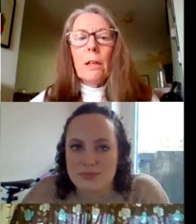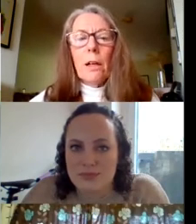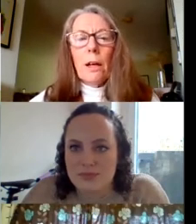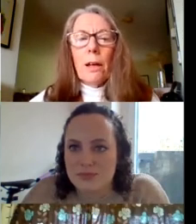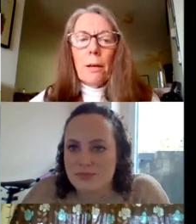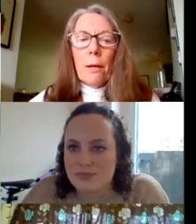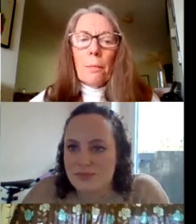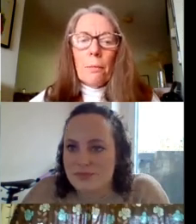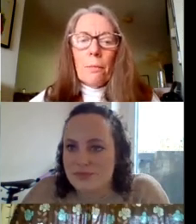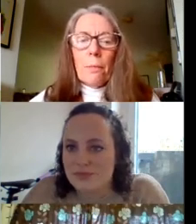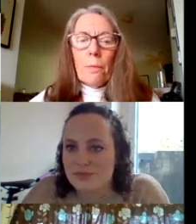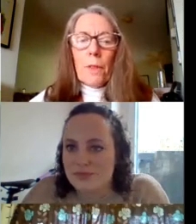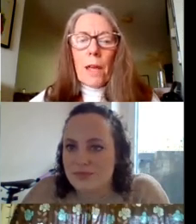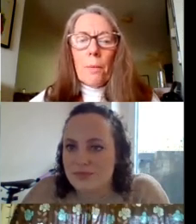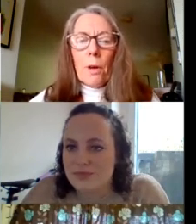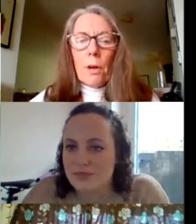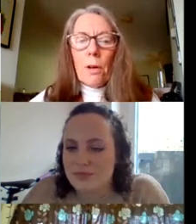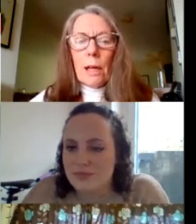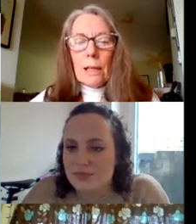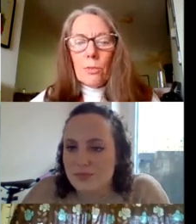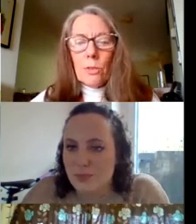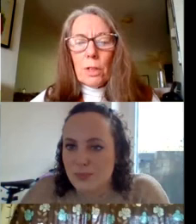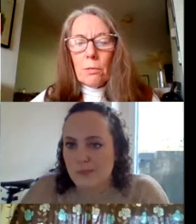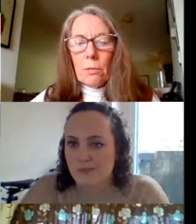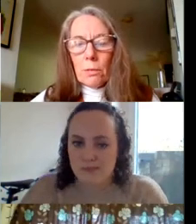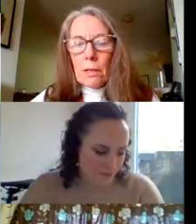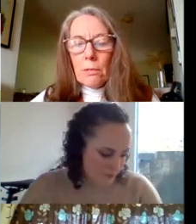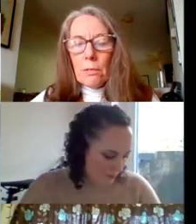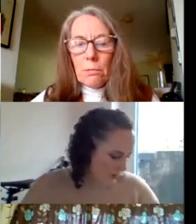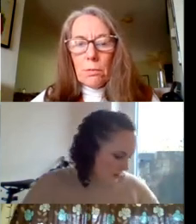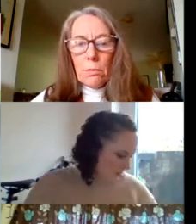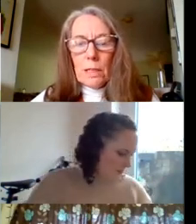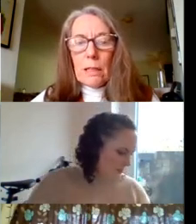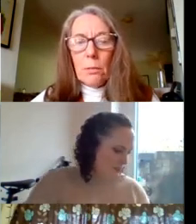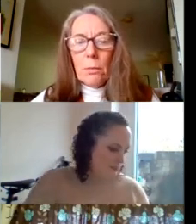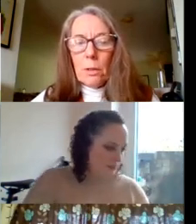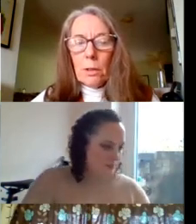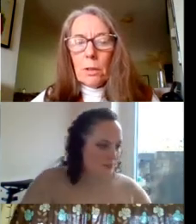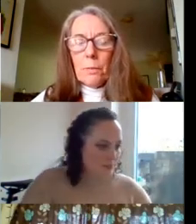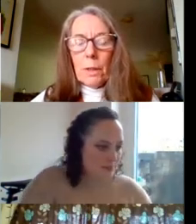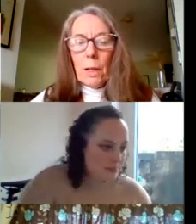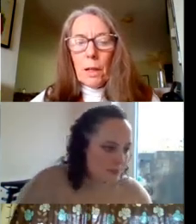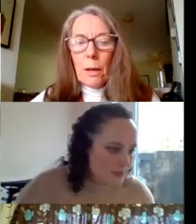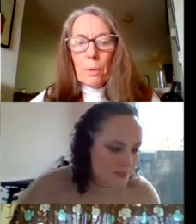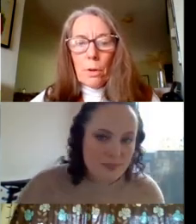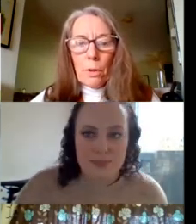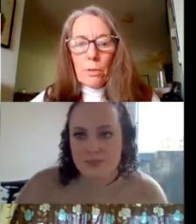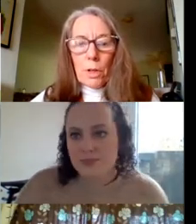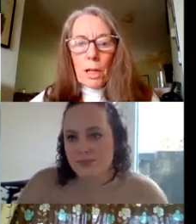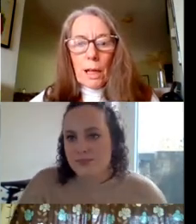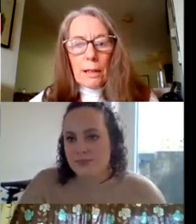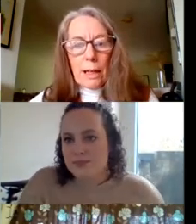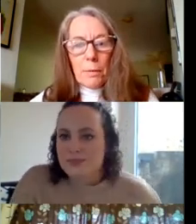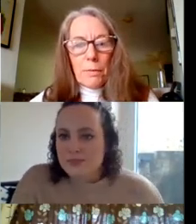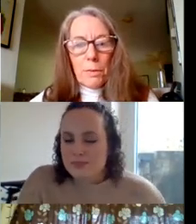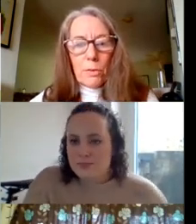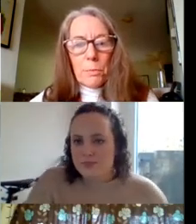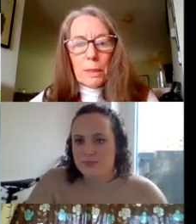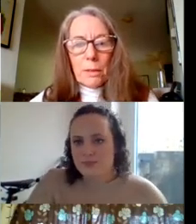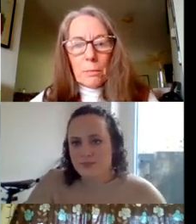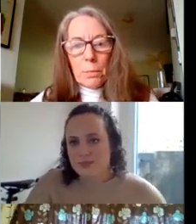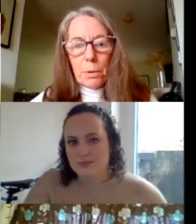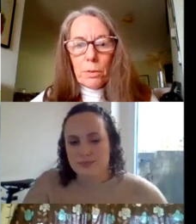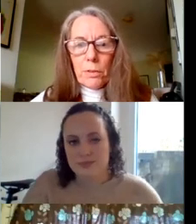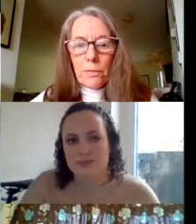earlier, they were engaged in needlework, embroidery, and here we've got